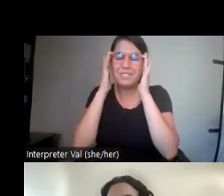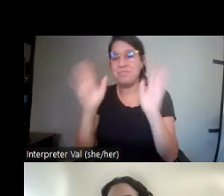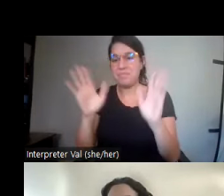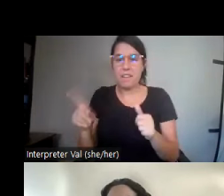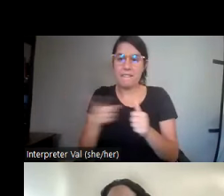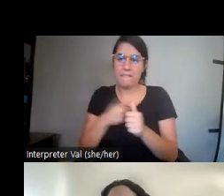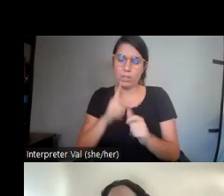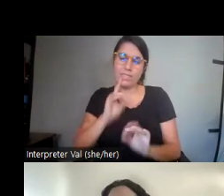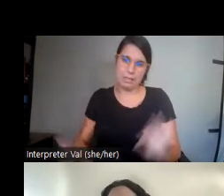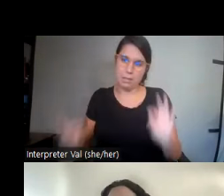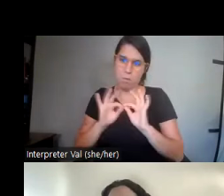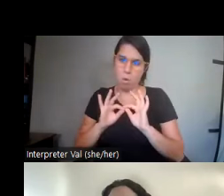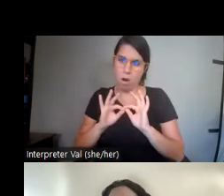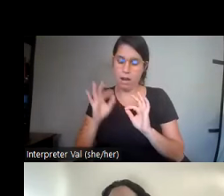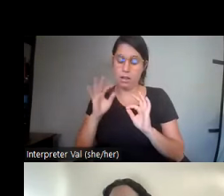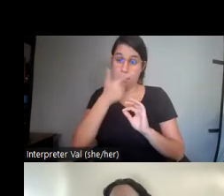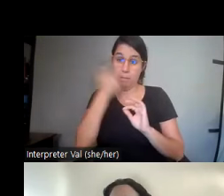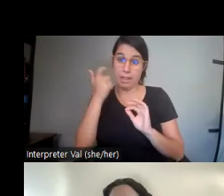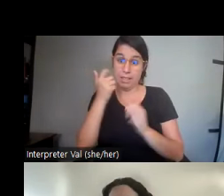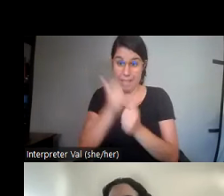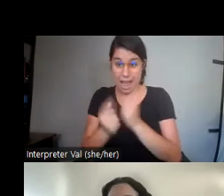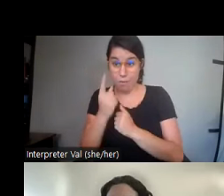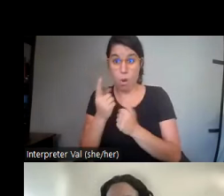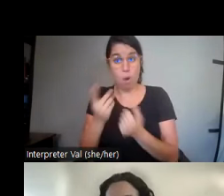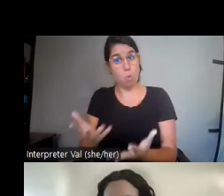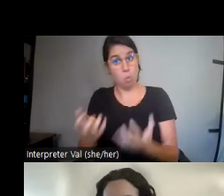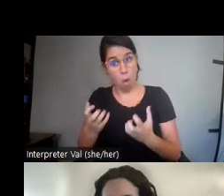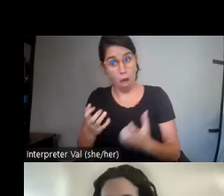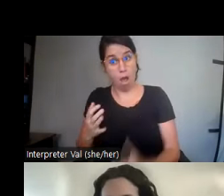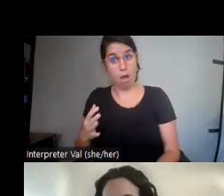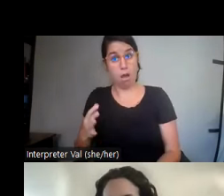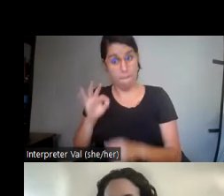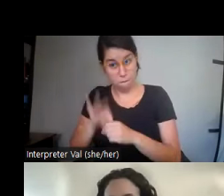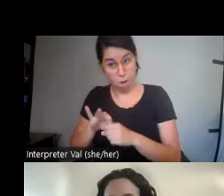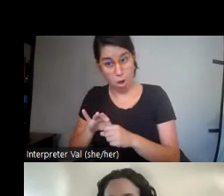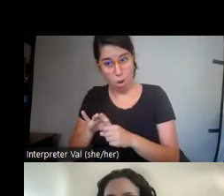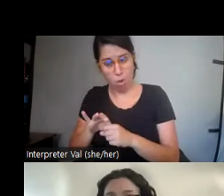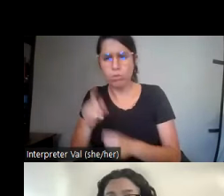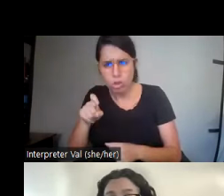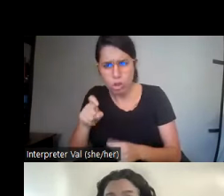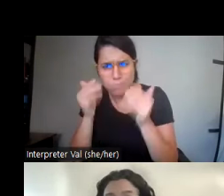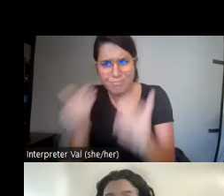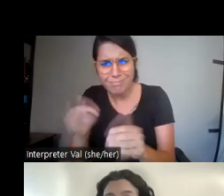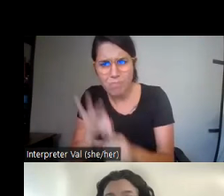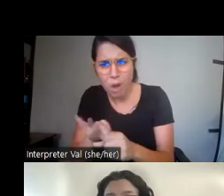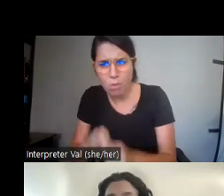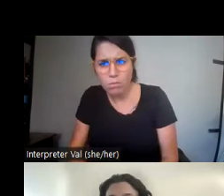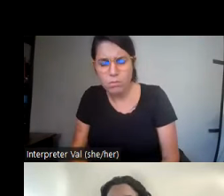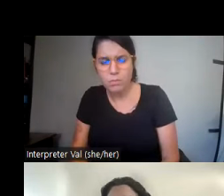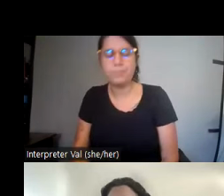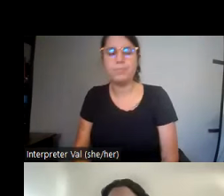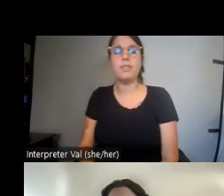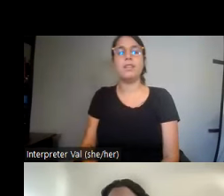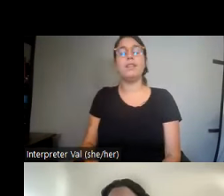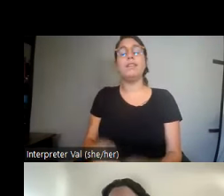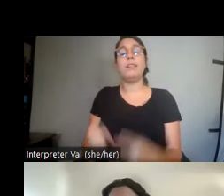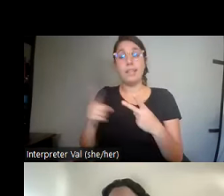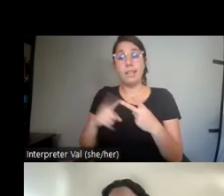it's important because everyone who wants to vote should be able to vote. And second, the disability